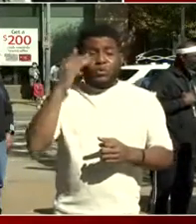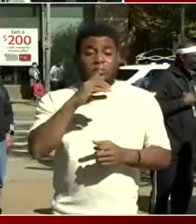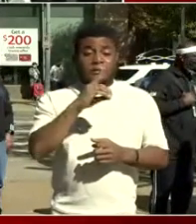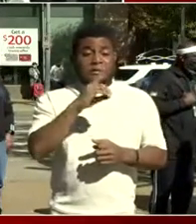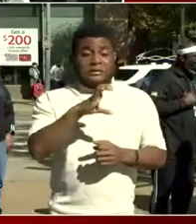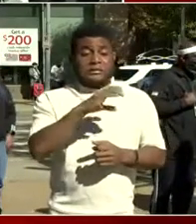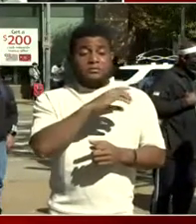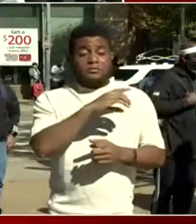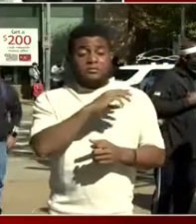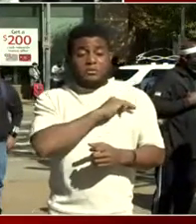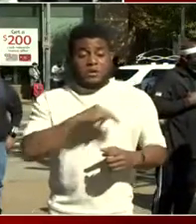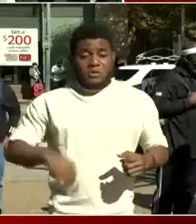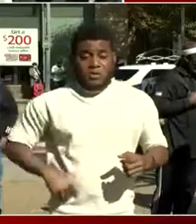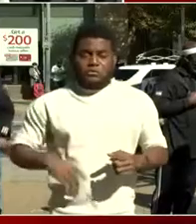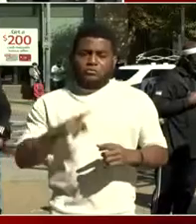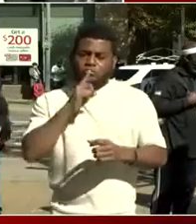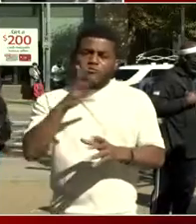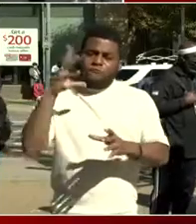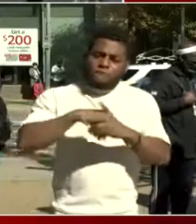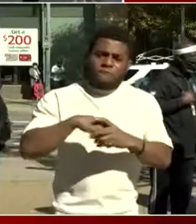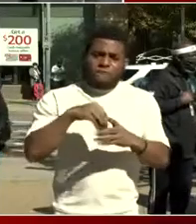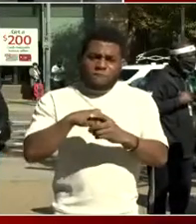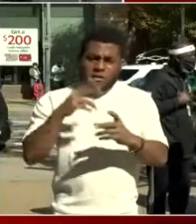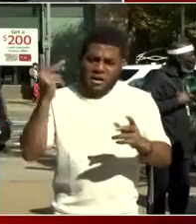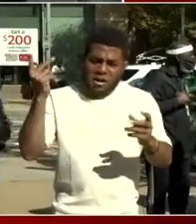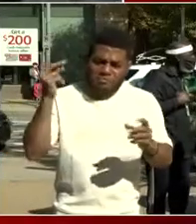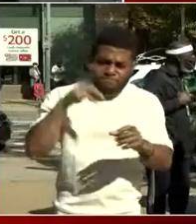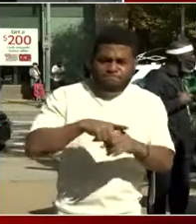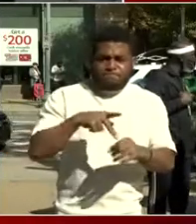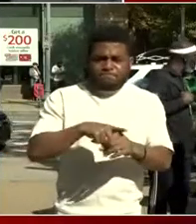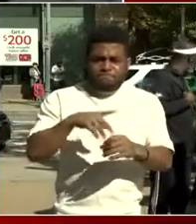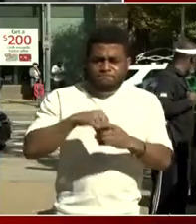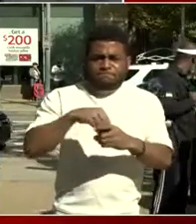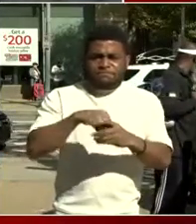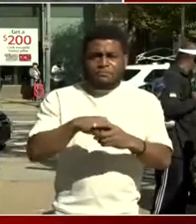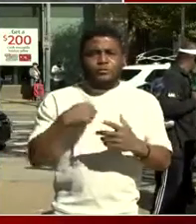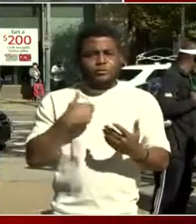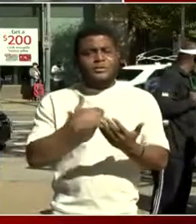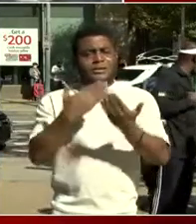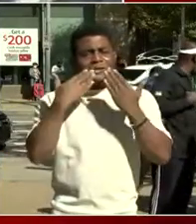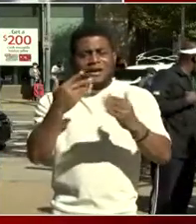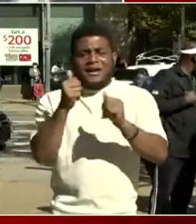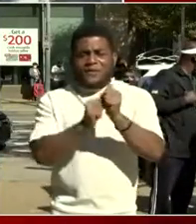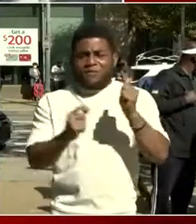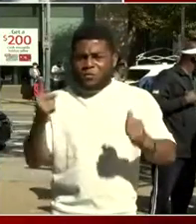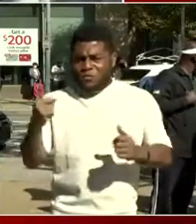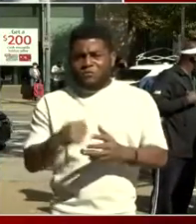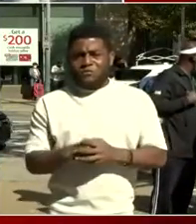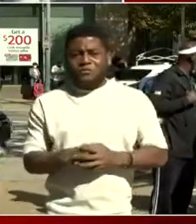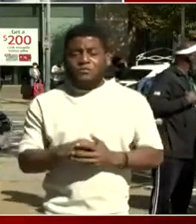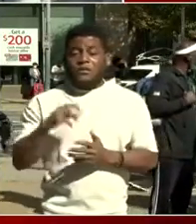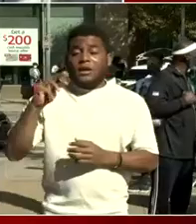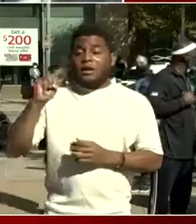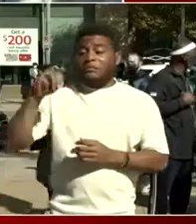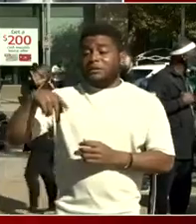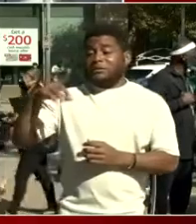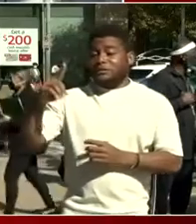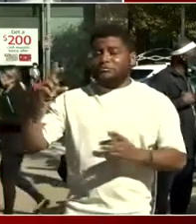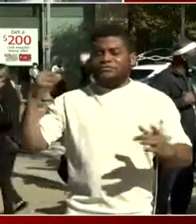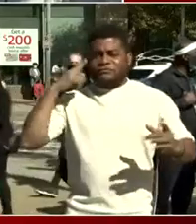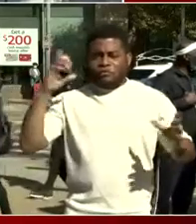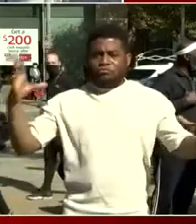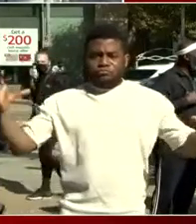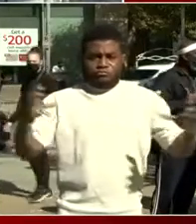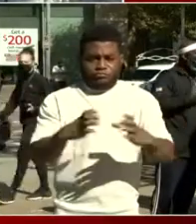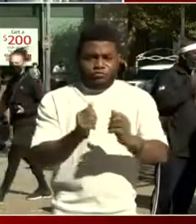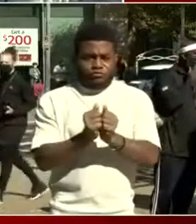government agency partners and every member of the Metropolitan Police Department for once again coming together to combat violent crime in